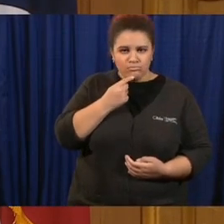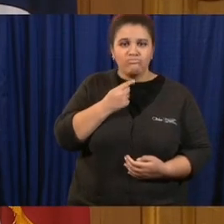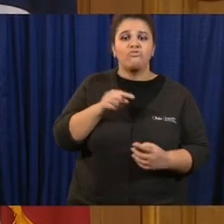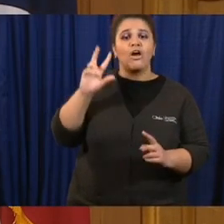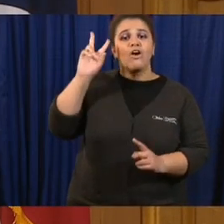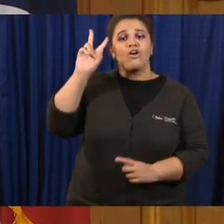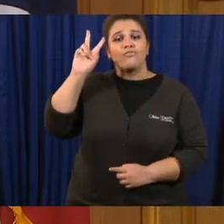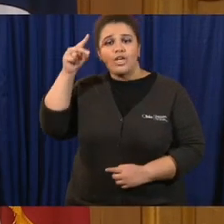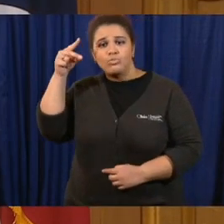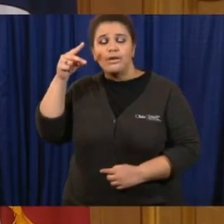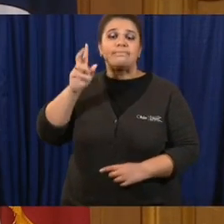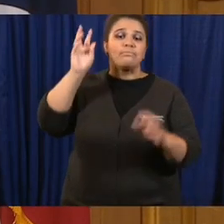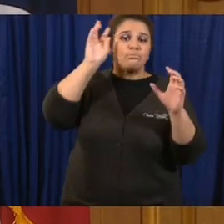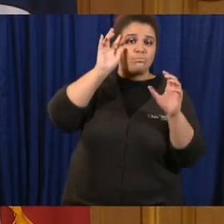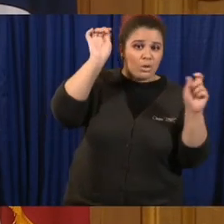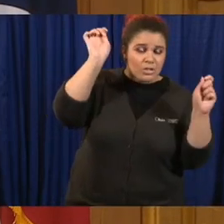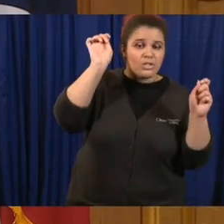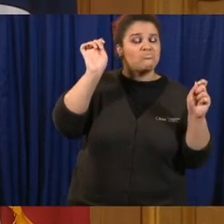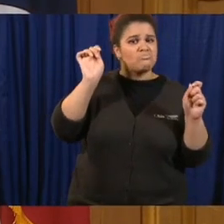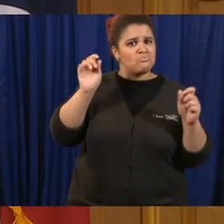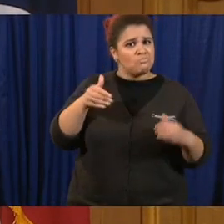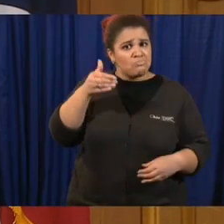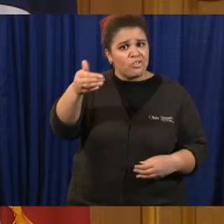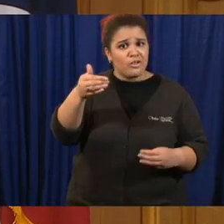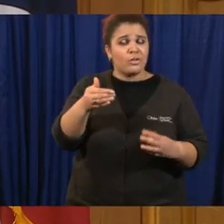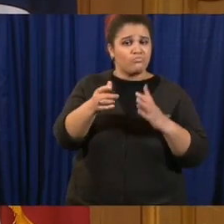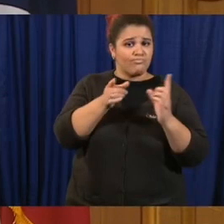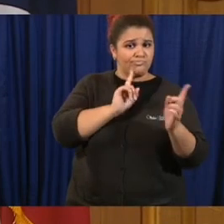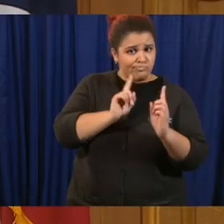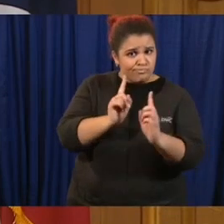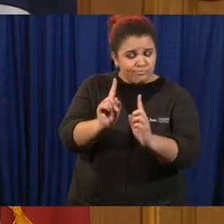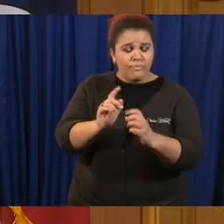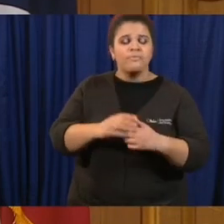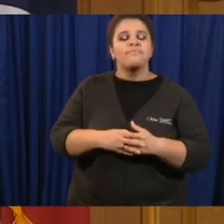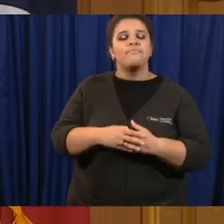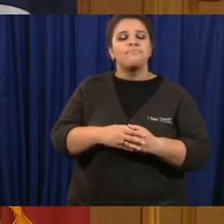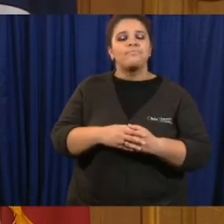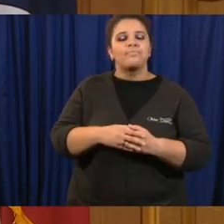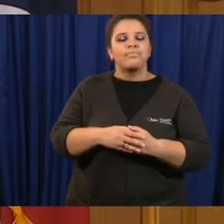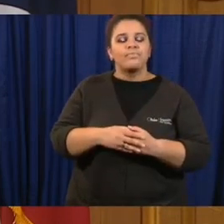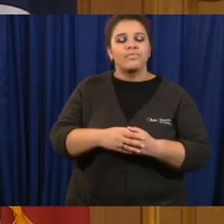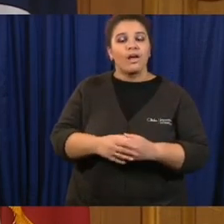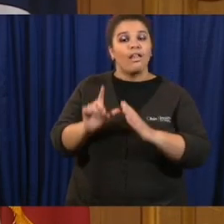what private industry is able to do as well. Thank you, Governor.